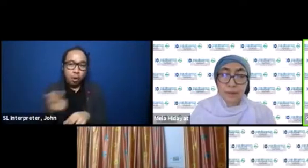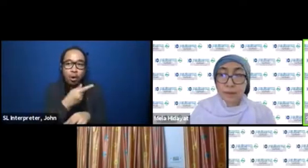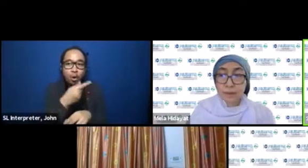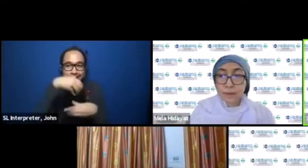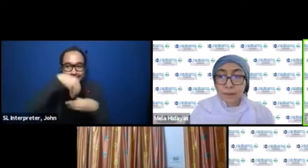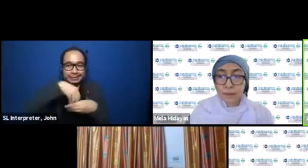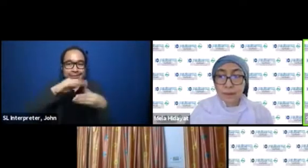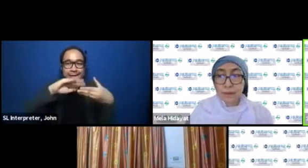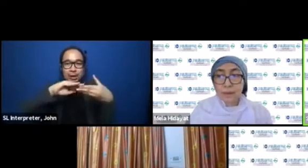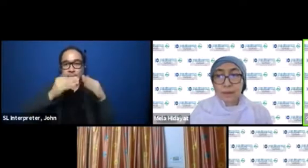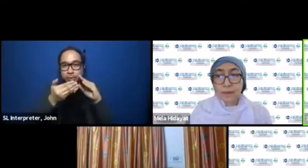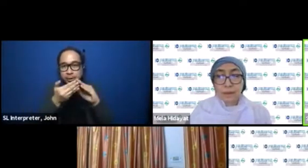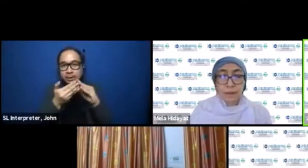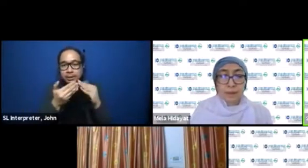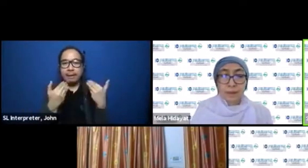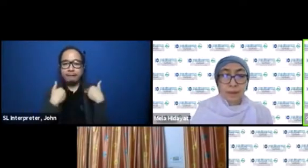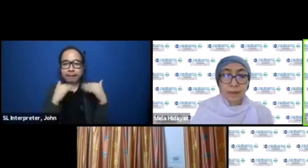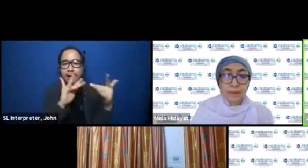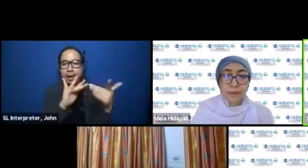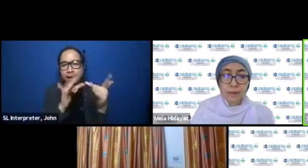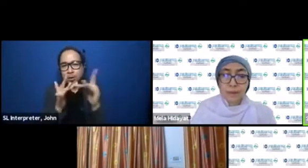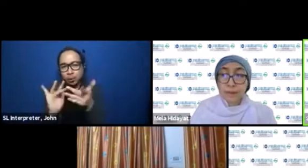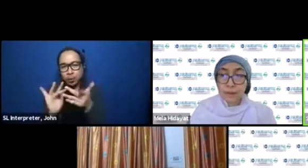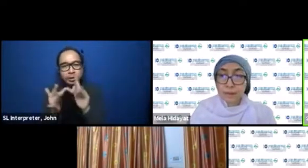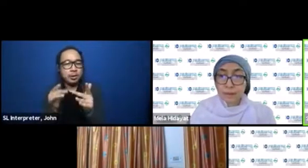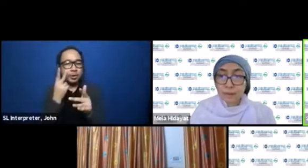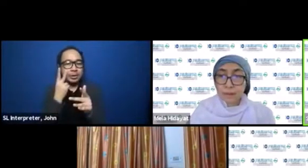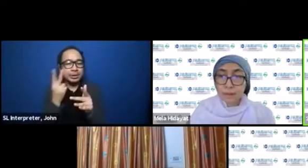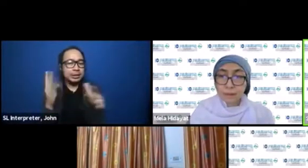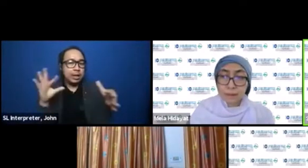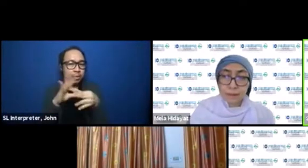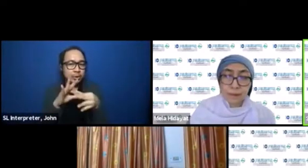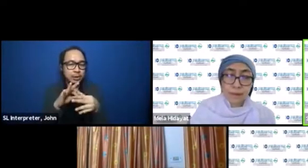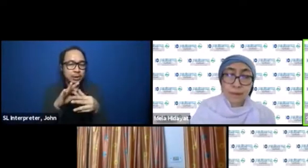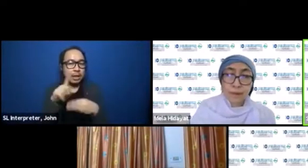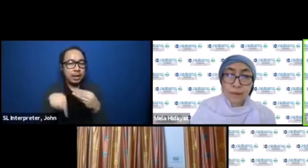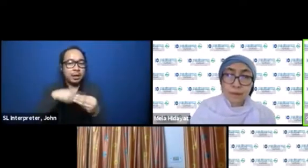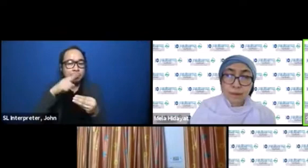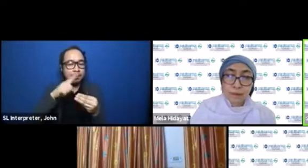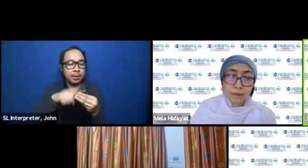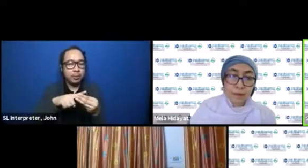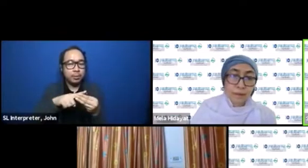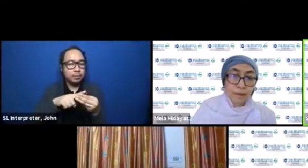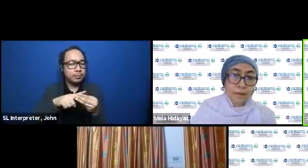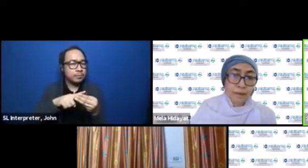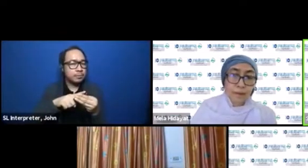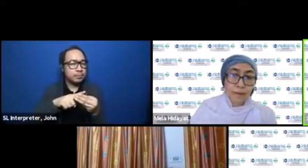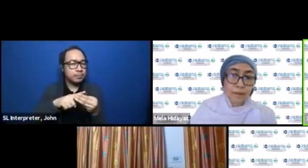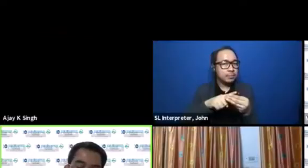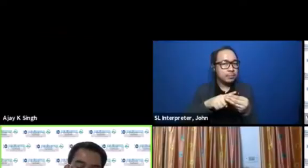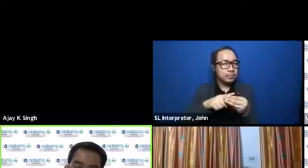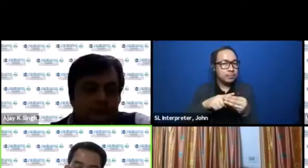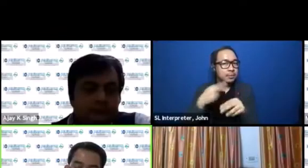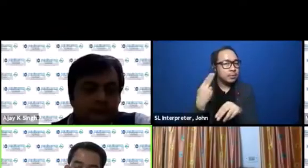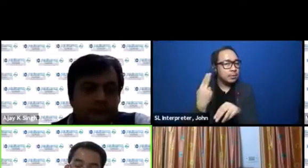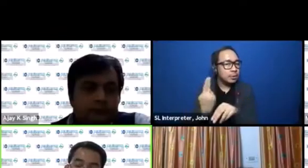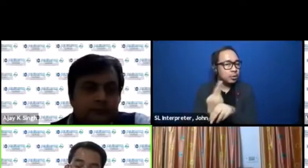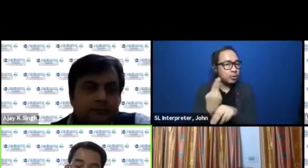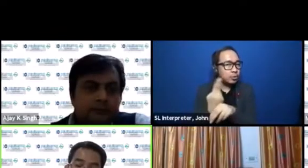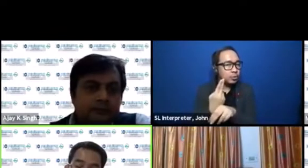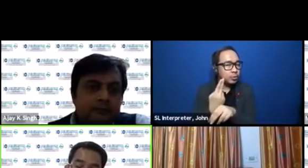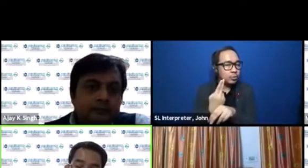know, linkage to the idea of we got is about we use the peer data